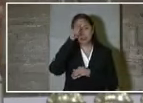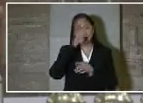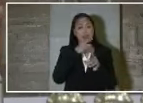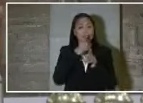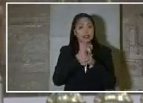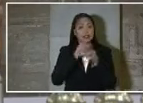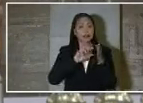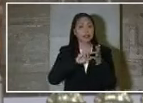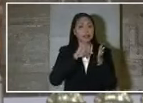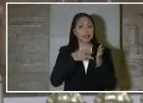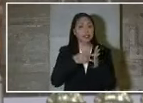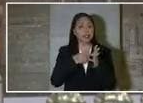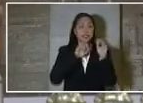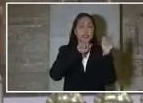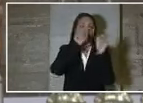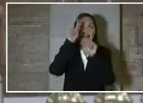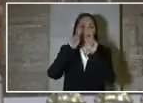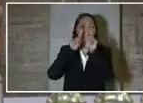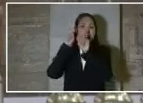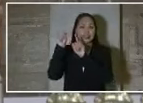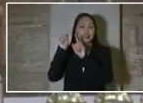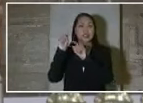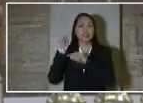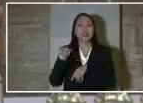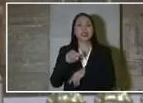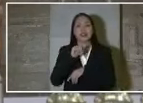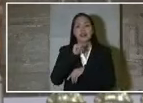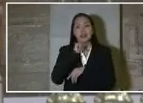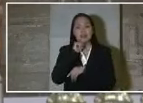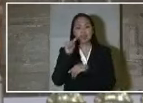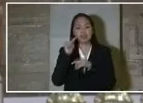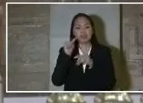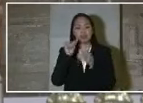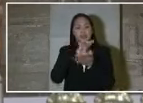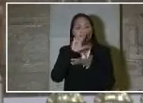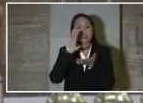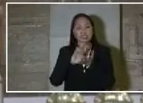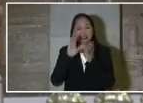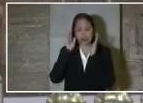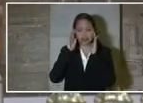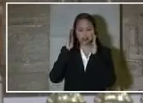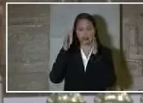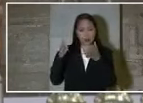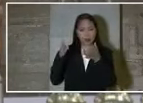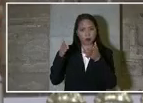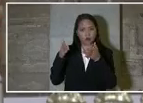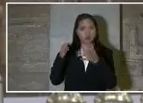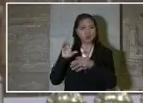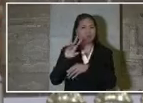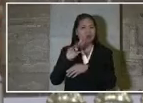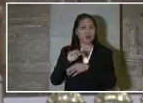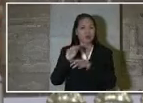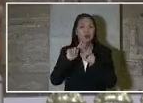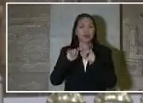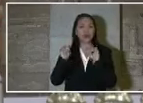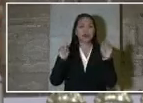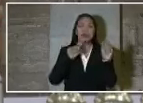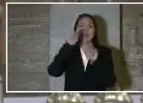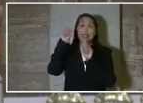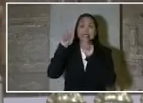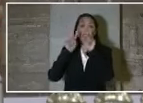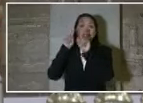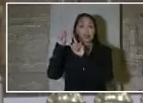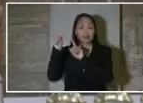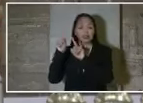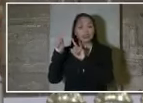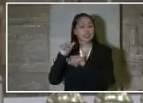true meaning of a star is not to be the center of attention. The star is not to